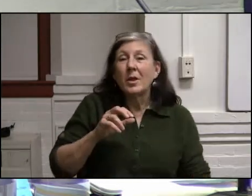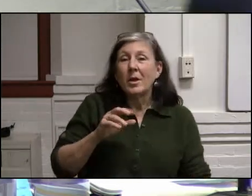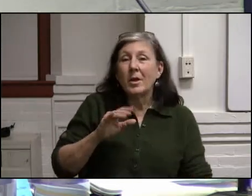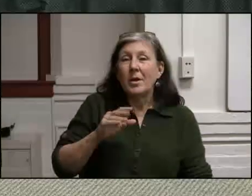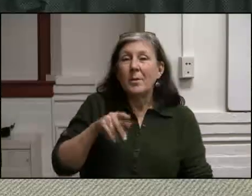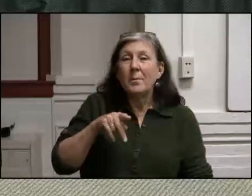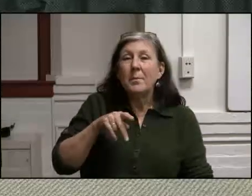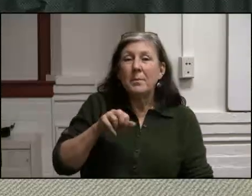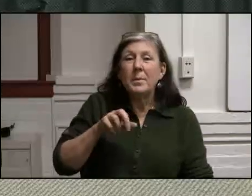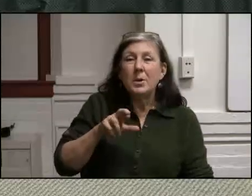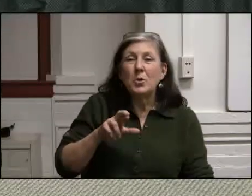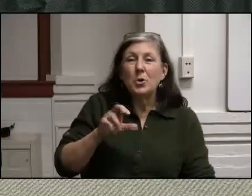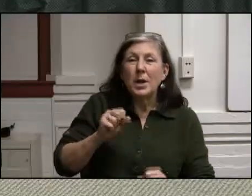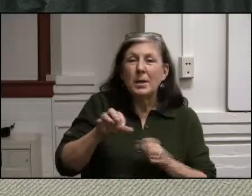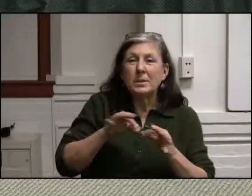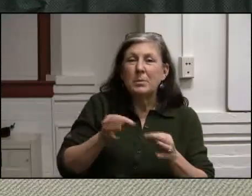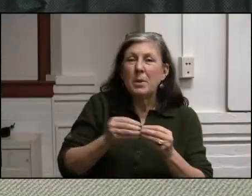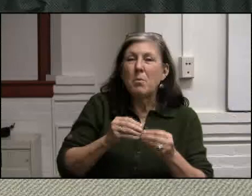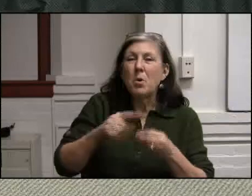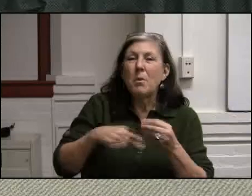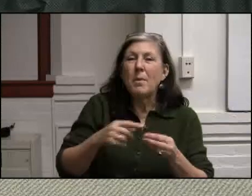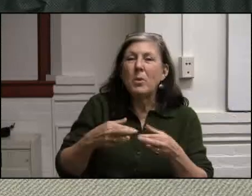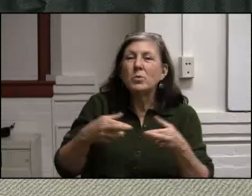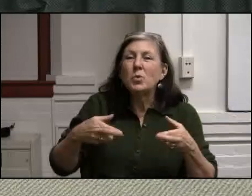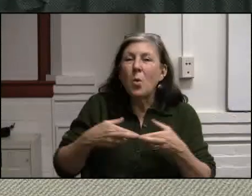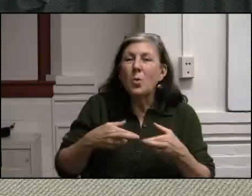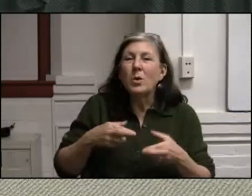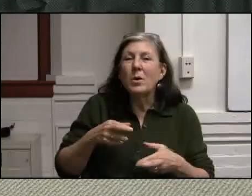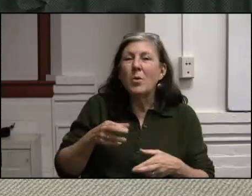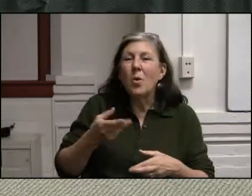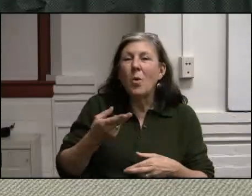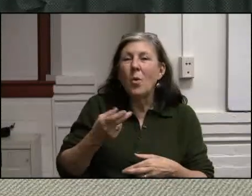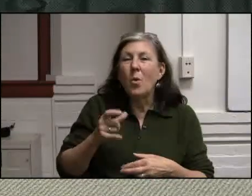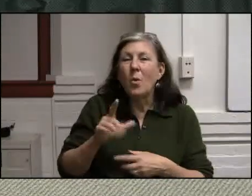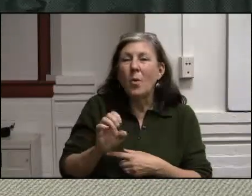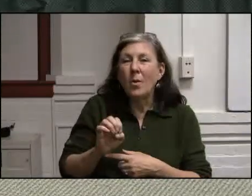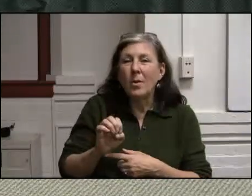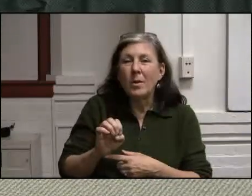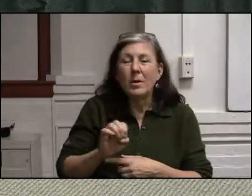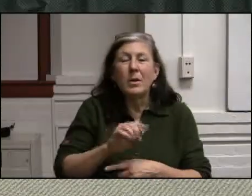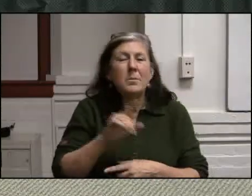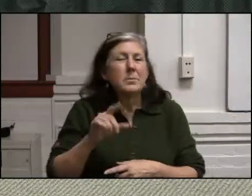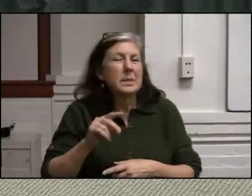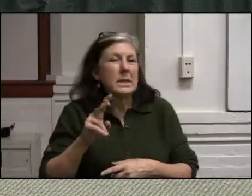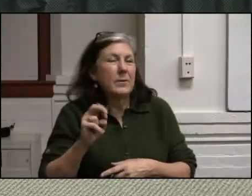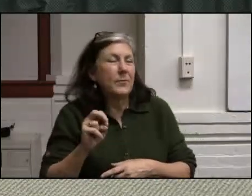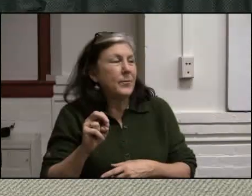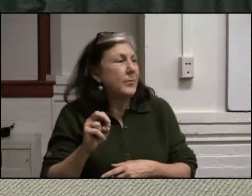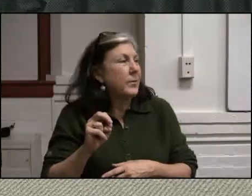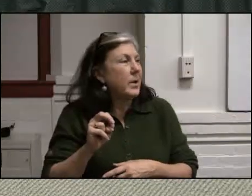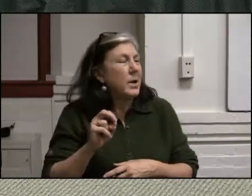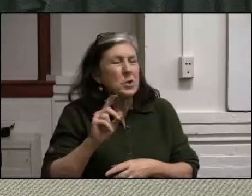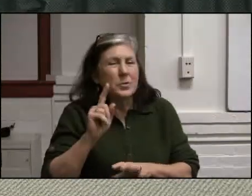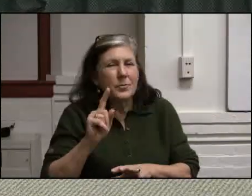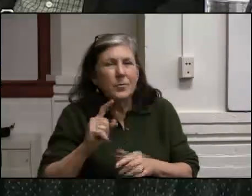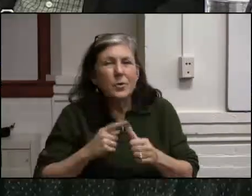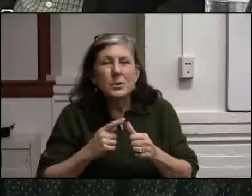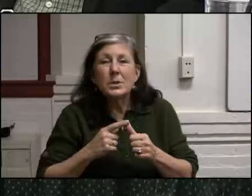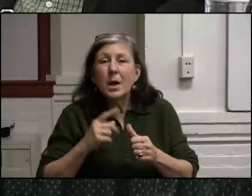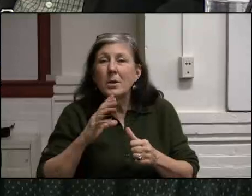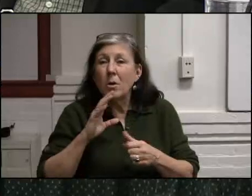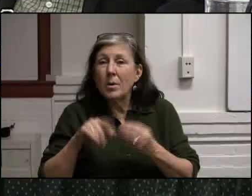Okay, go ahead. Well, just that I mentioned that to the gentleman from